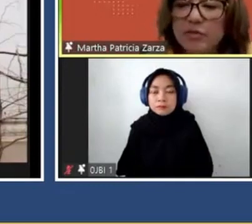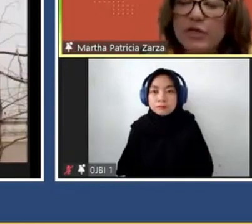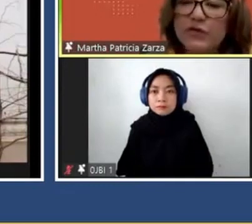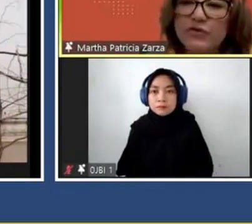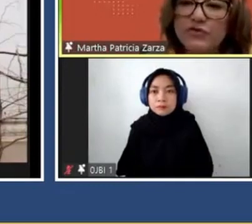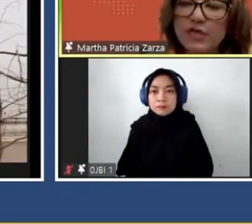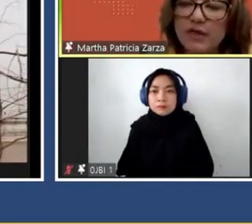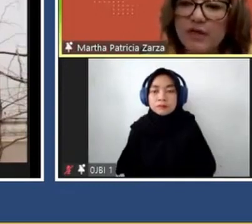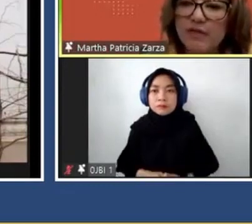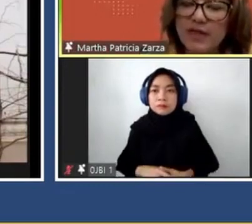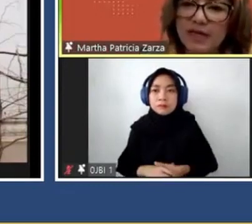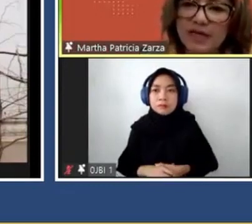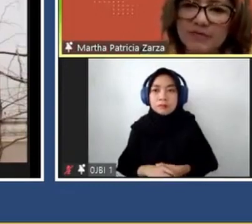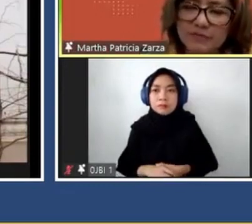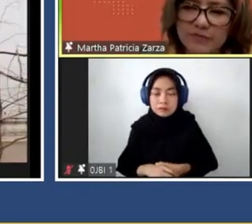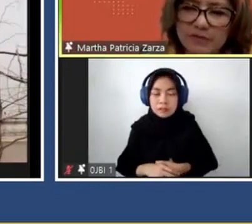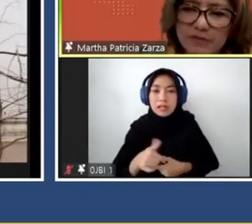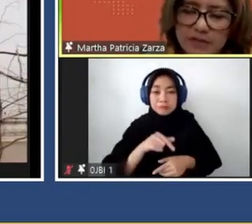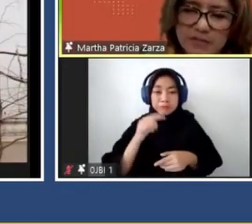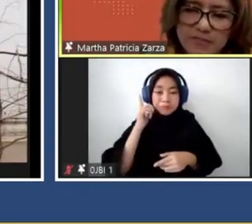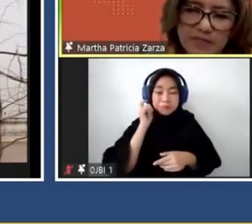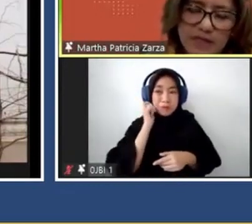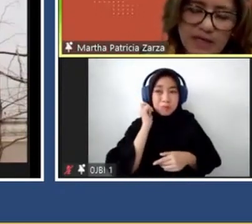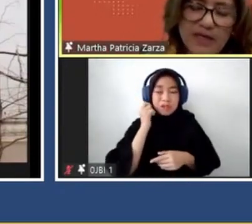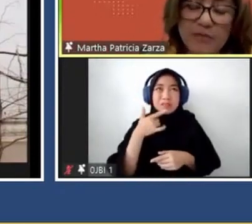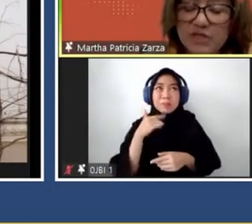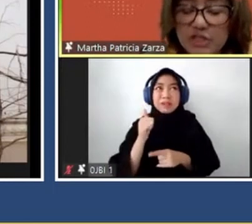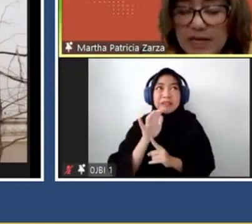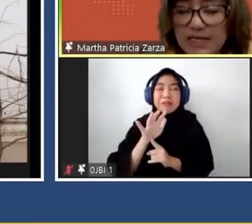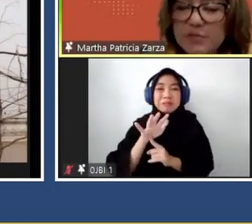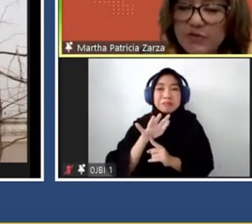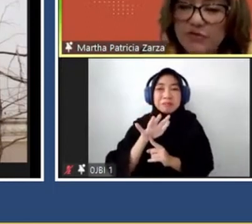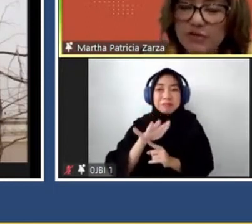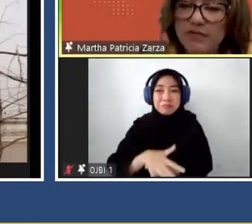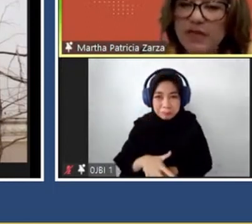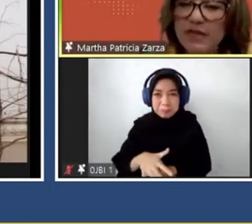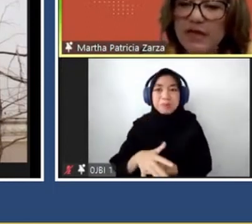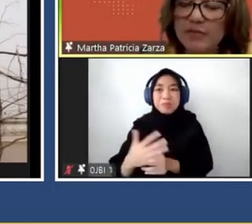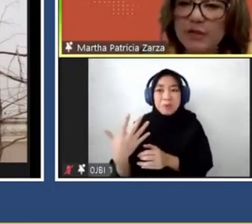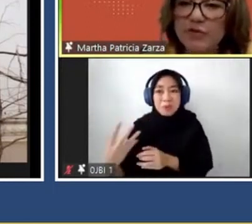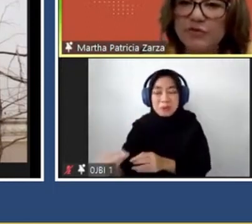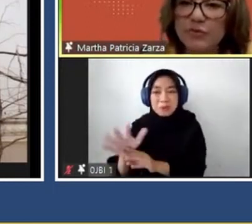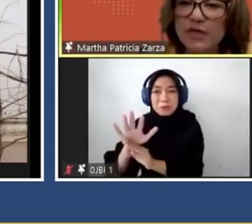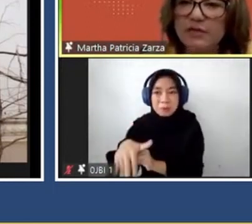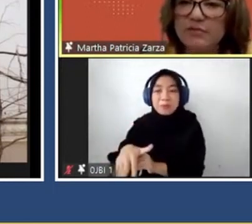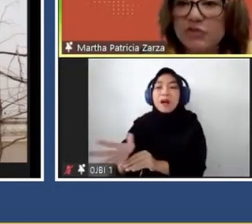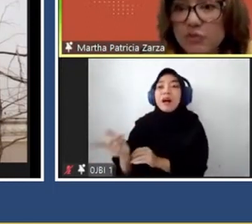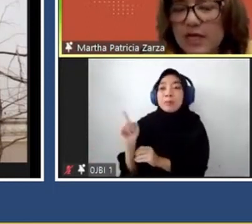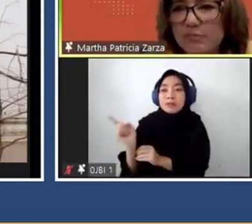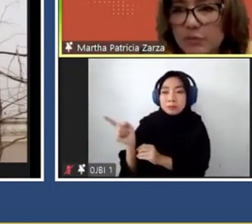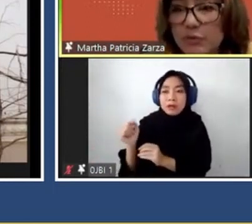marginalized, because they have they are marginalized because they belong to